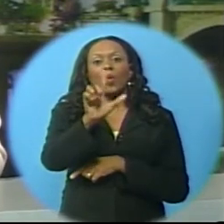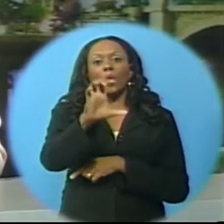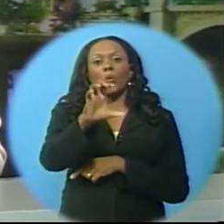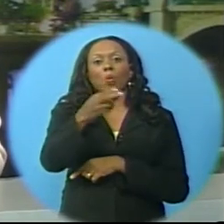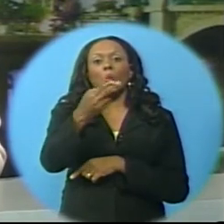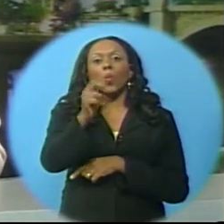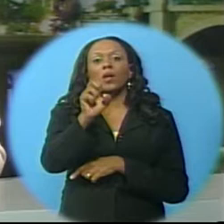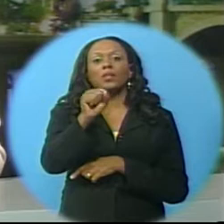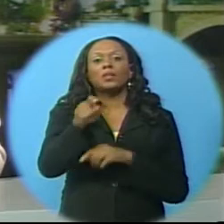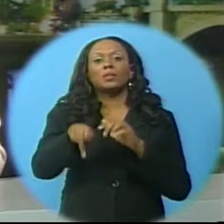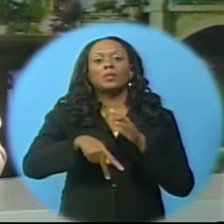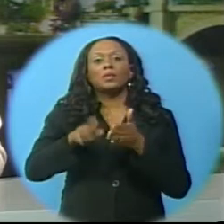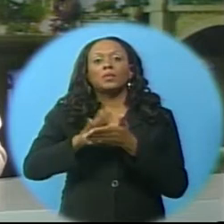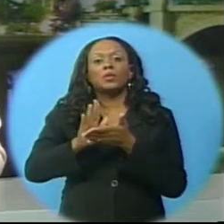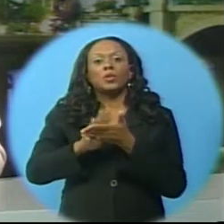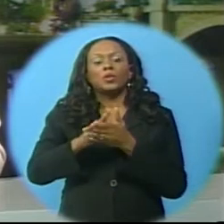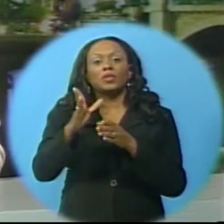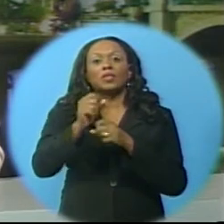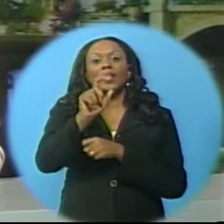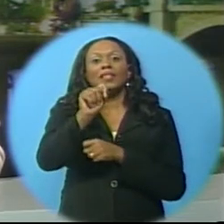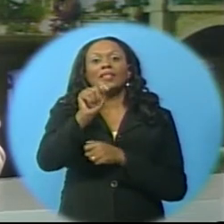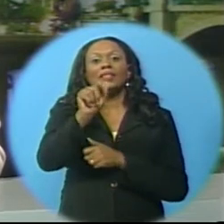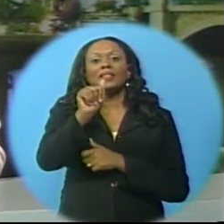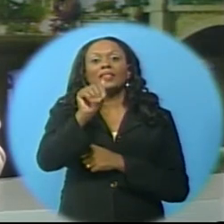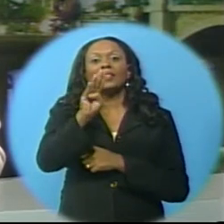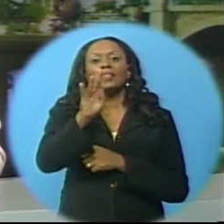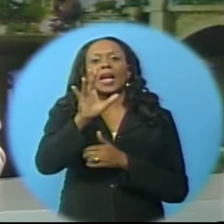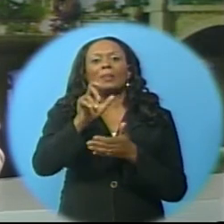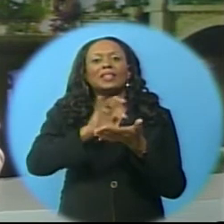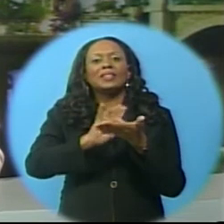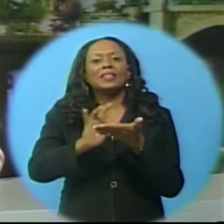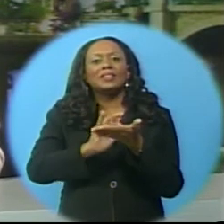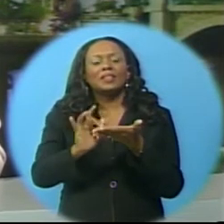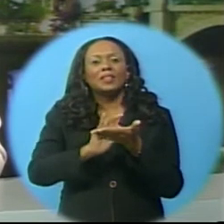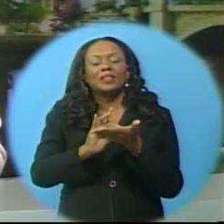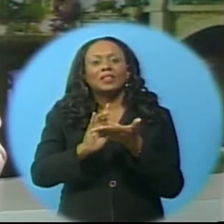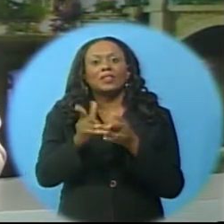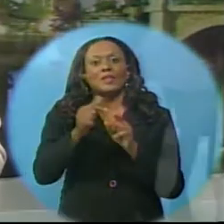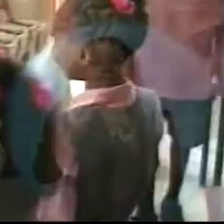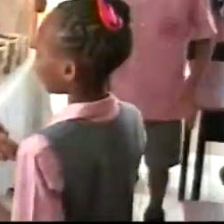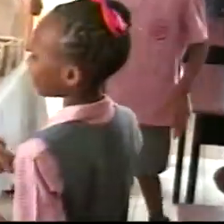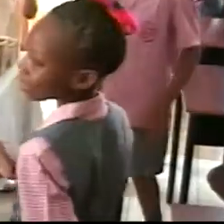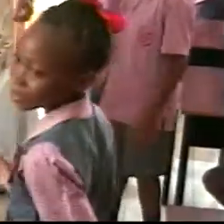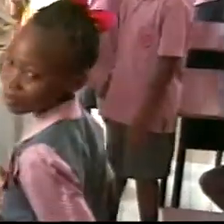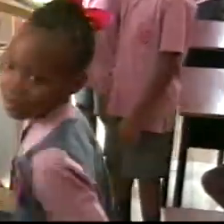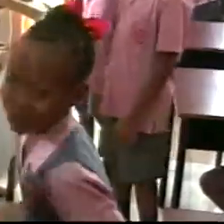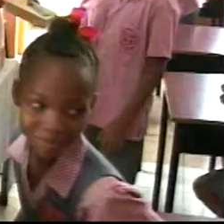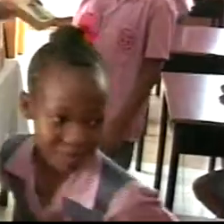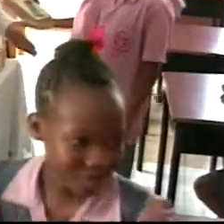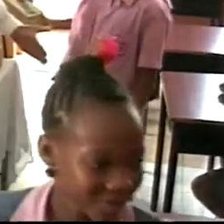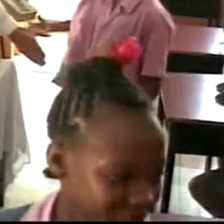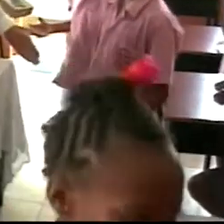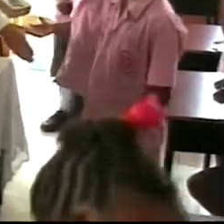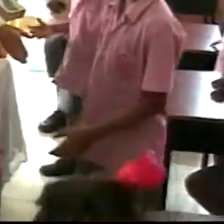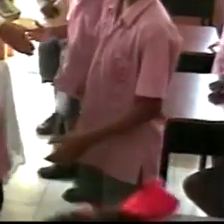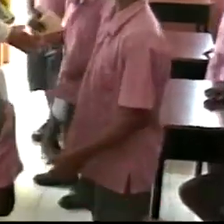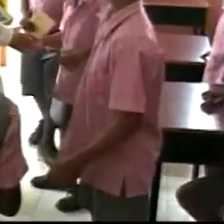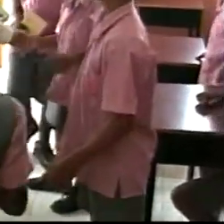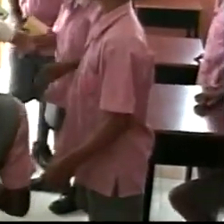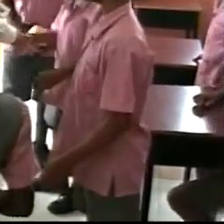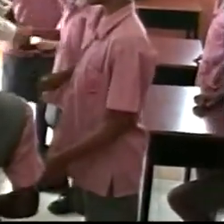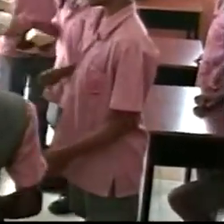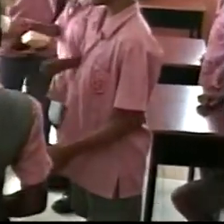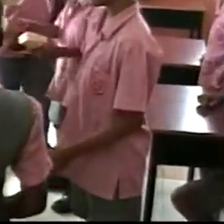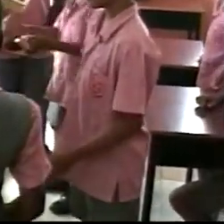The latest recipients Of tablets From the Aaron And Christina Trust Foundation 24 of them Were presented With new Samsung